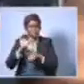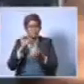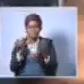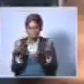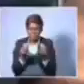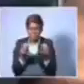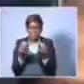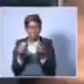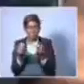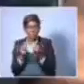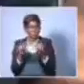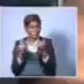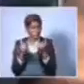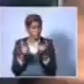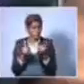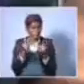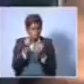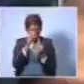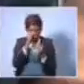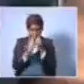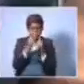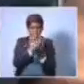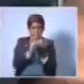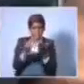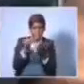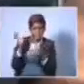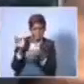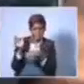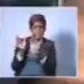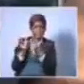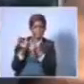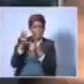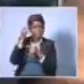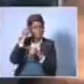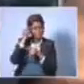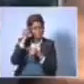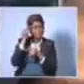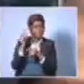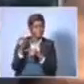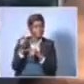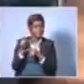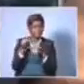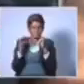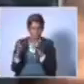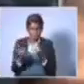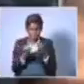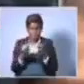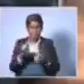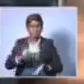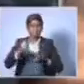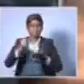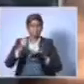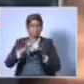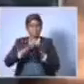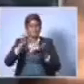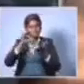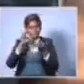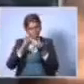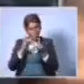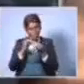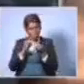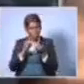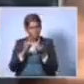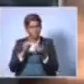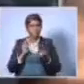on account of the failure by the Newton government, first of all, to implement the budget that they so much sang